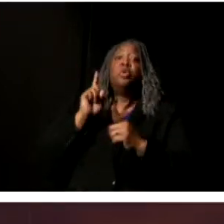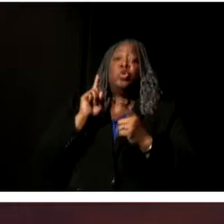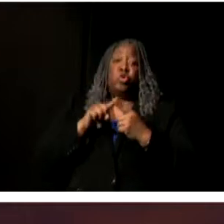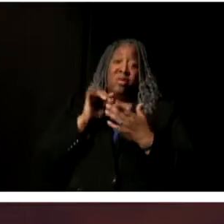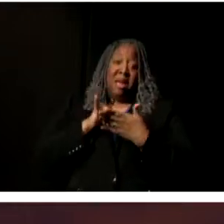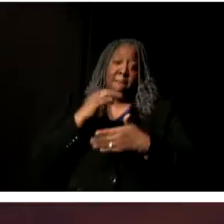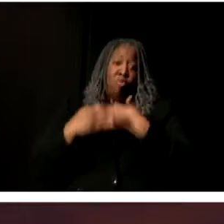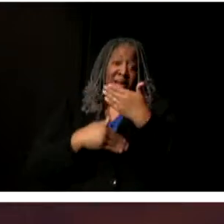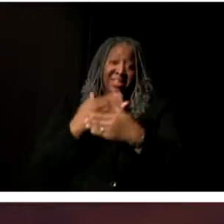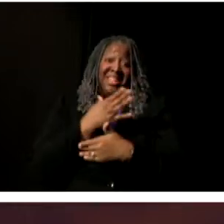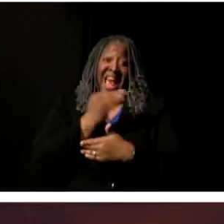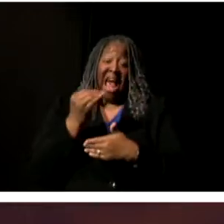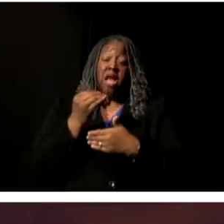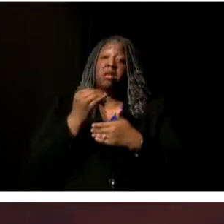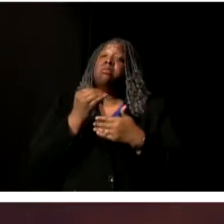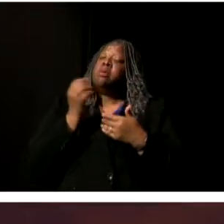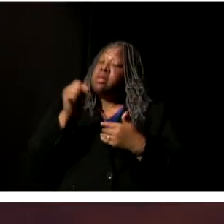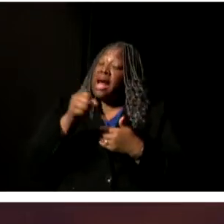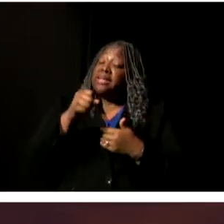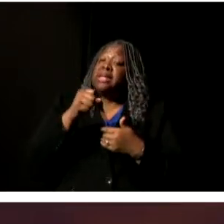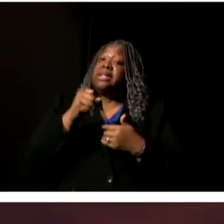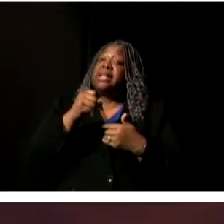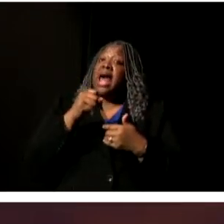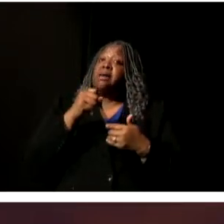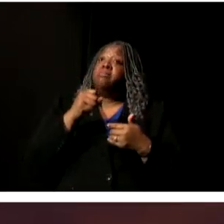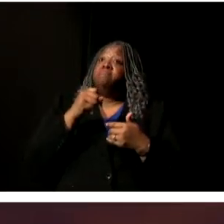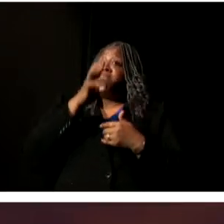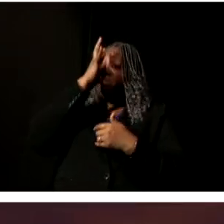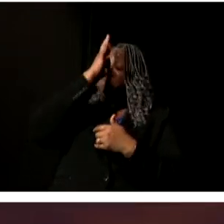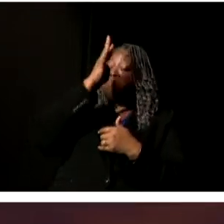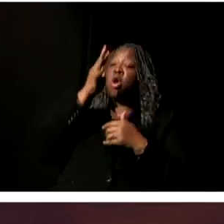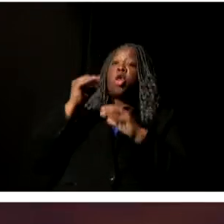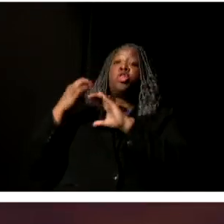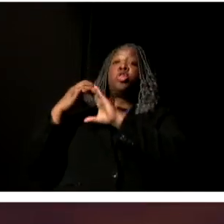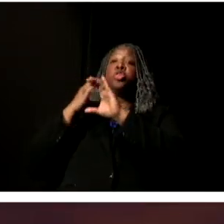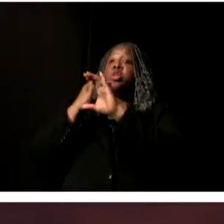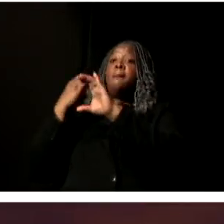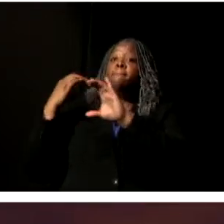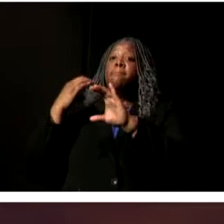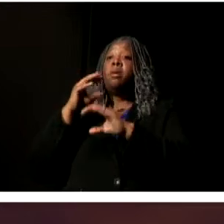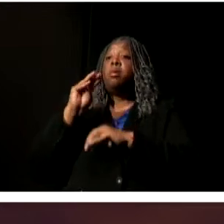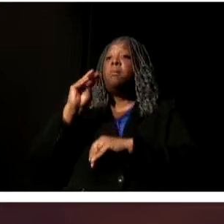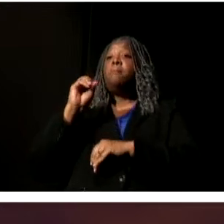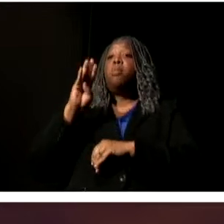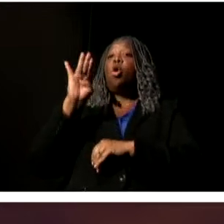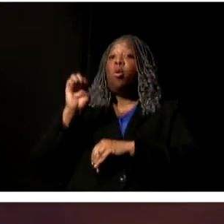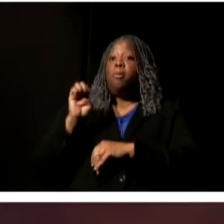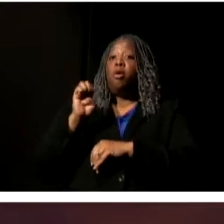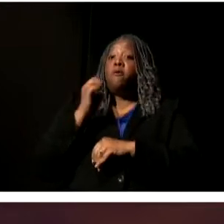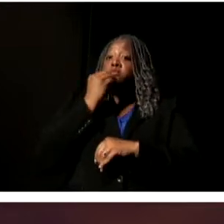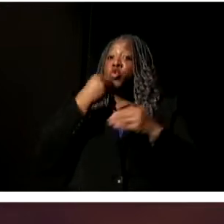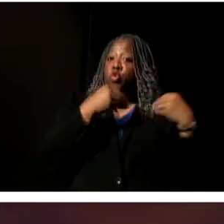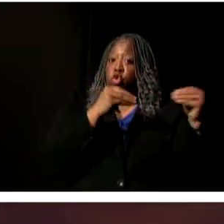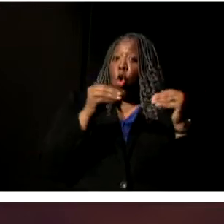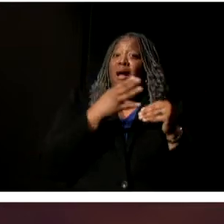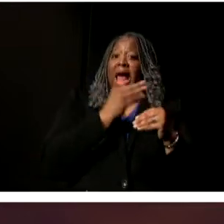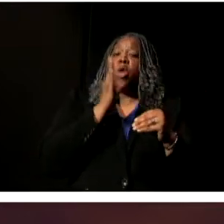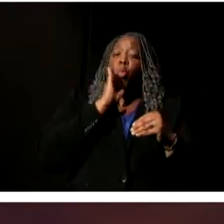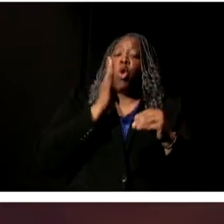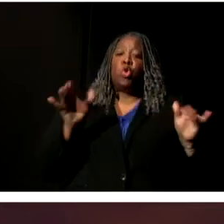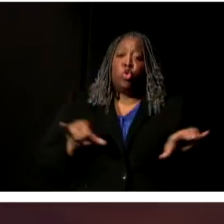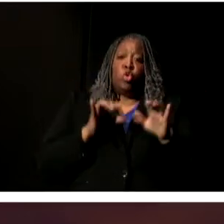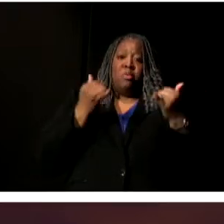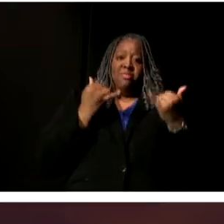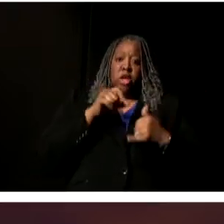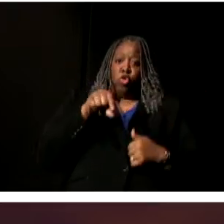process. And while they've come up with this mobile grocery store this quarter, and we will do a bid this quarter to ensure that we get this up and running